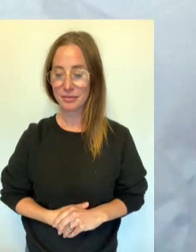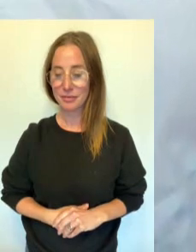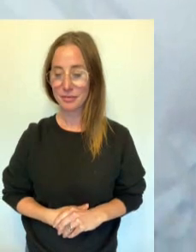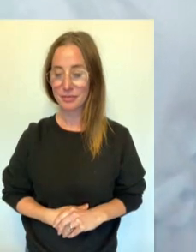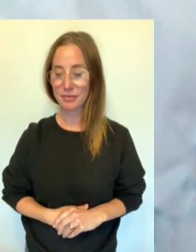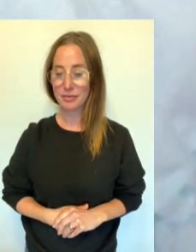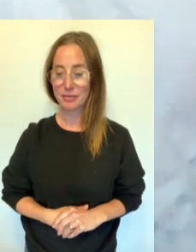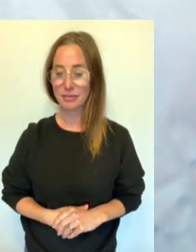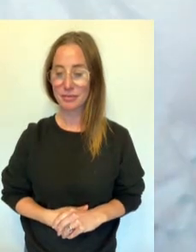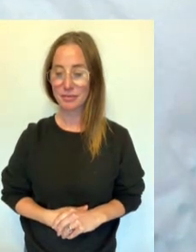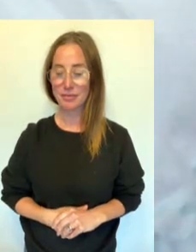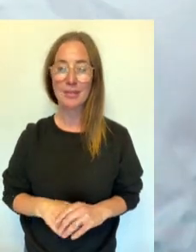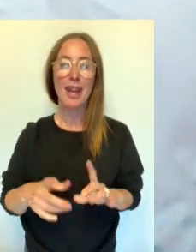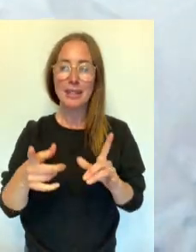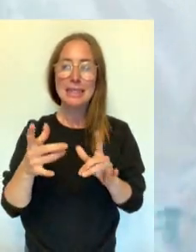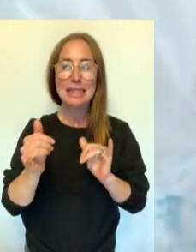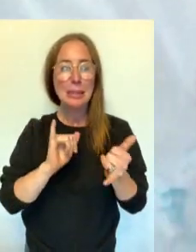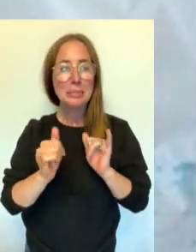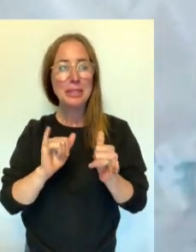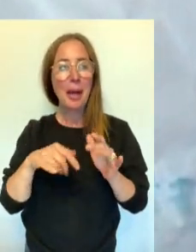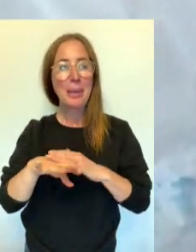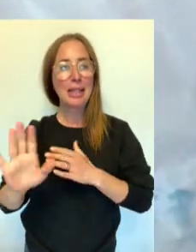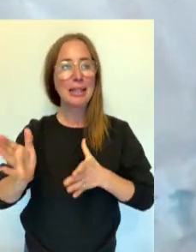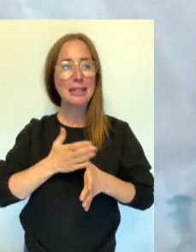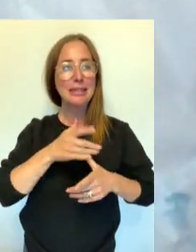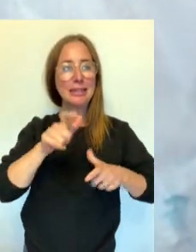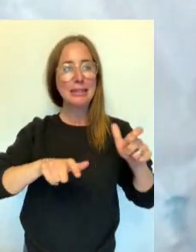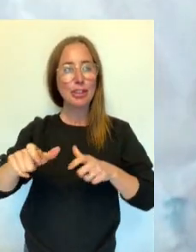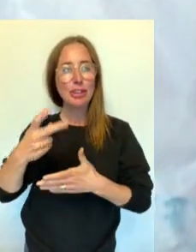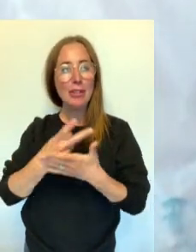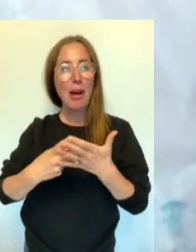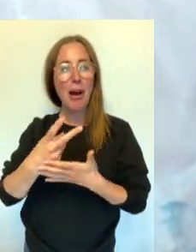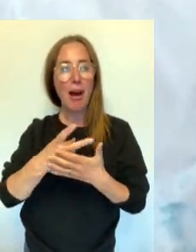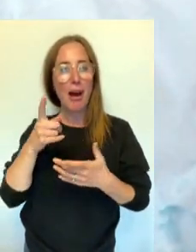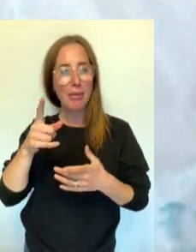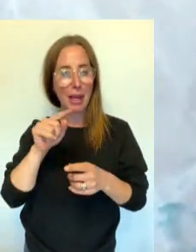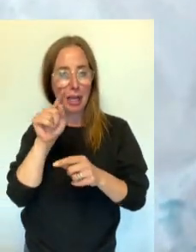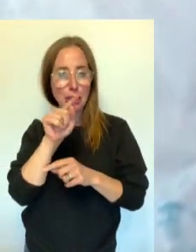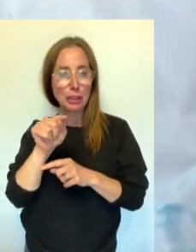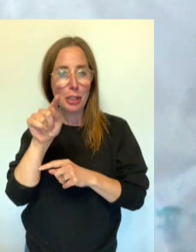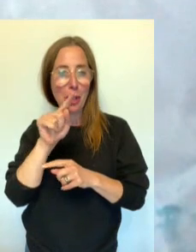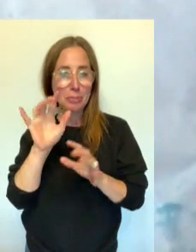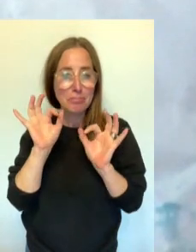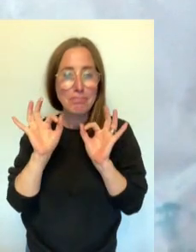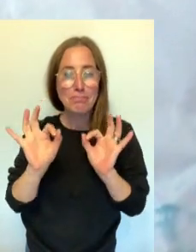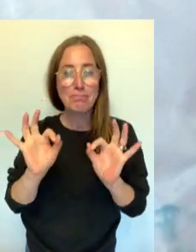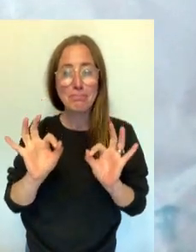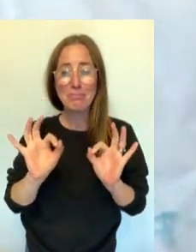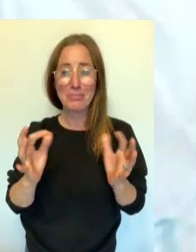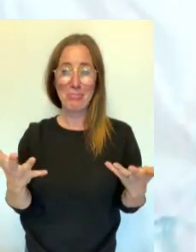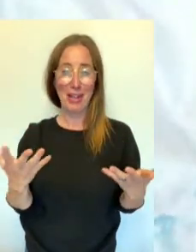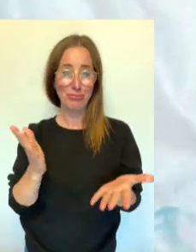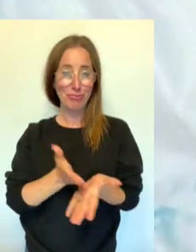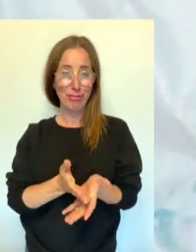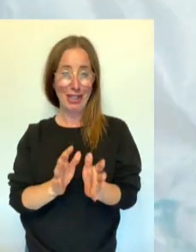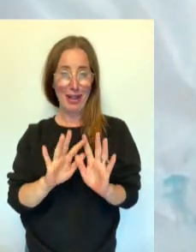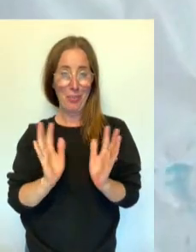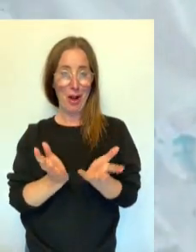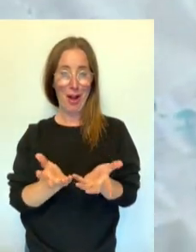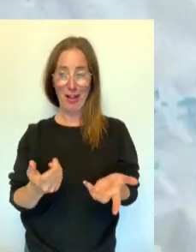circles. But in reality, if I was building a fireplace, I very much doubt that it would be a complete perfect